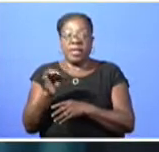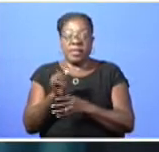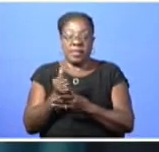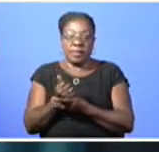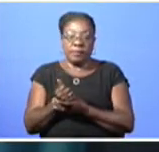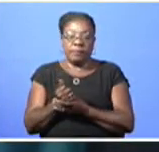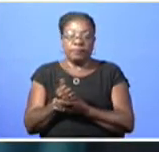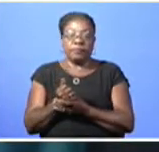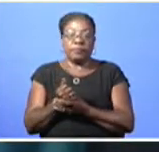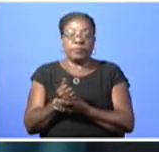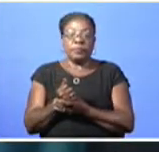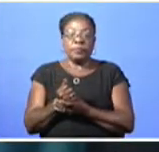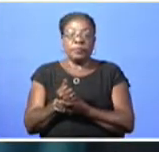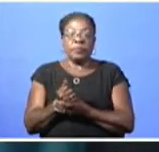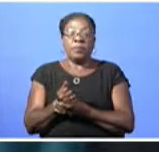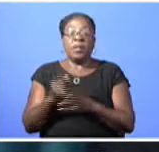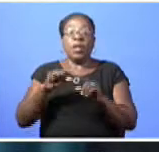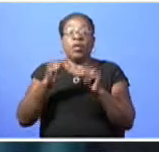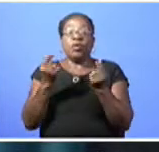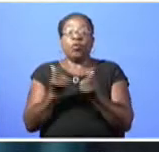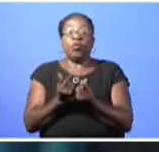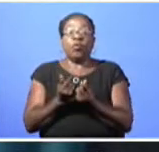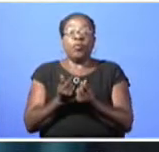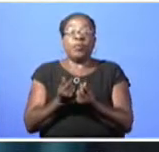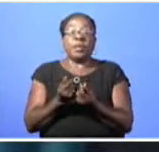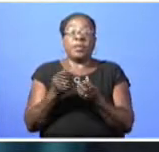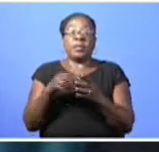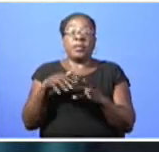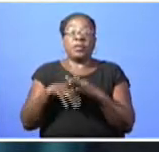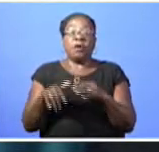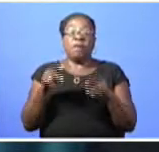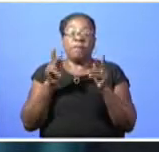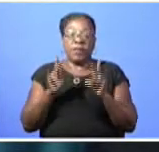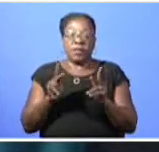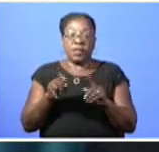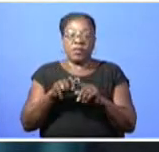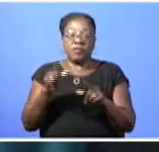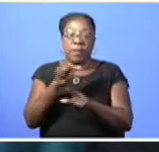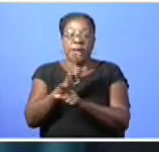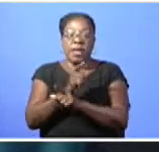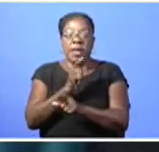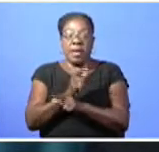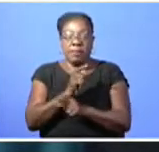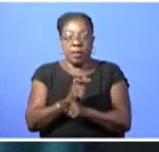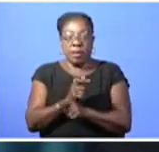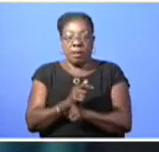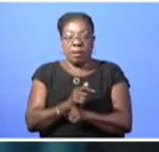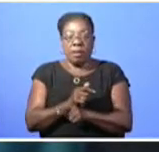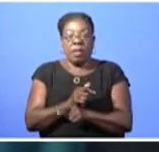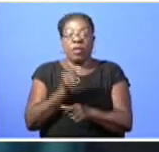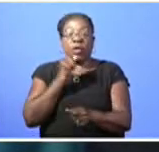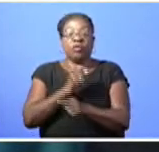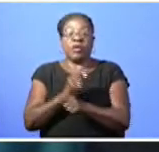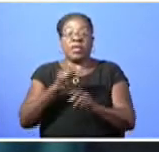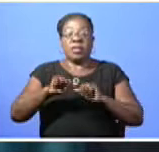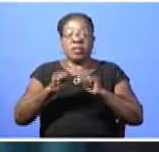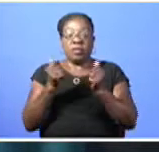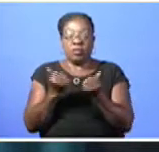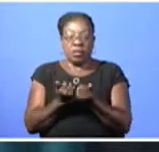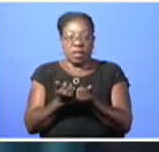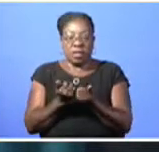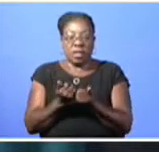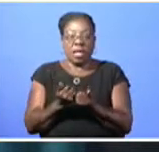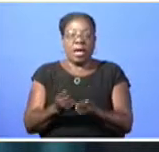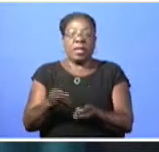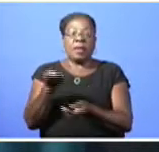Well, panelists included officials from Labor, the Bahamas Contractors Association, the Disaster Reconstruction Authority, and the Baker's Bay